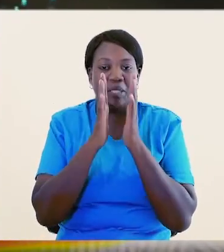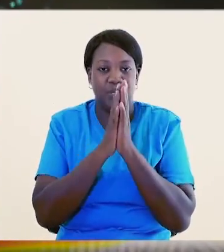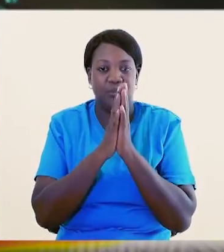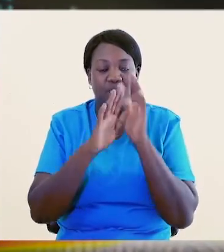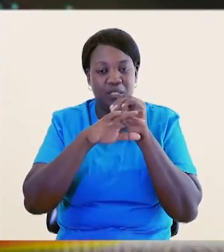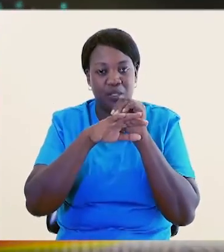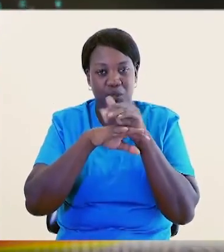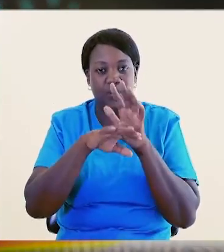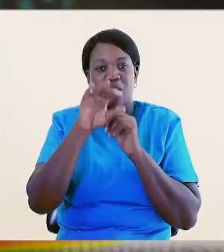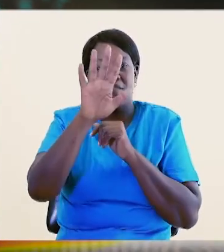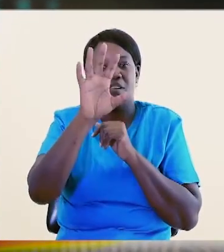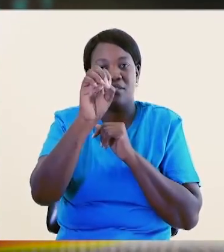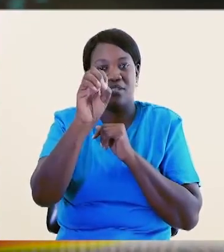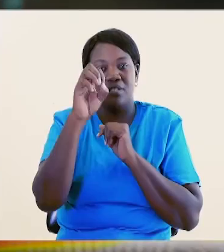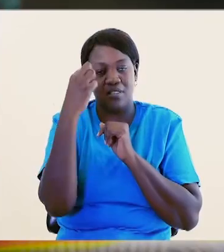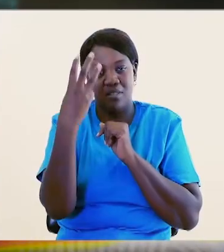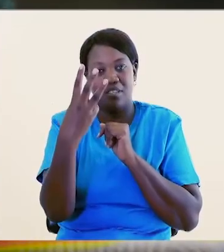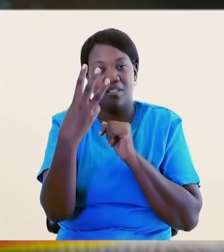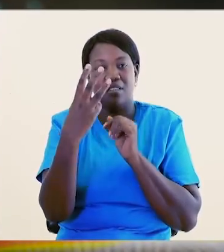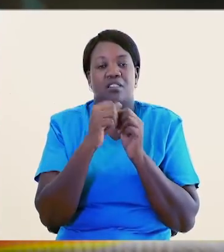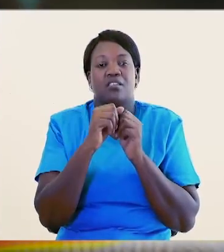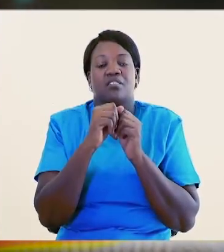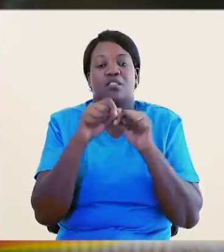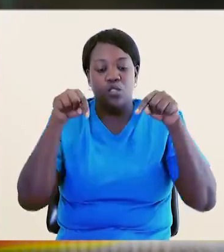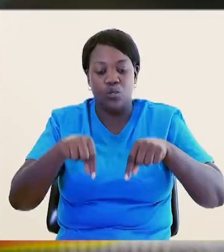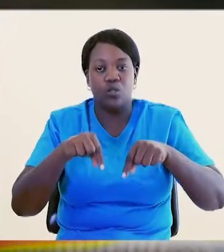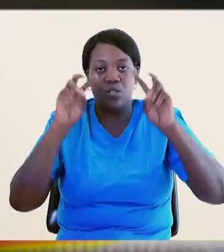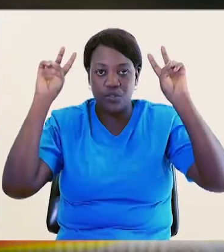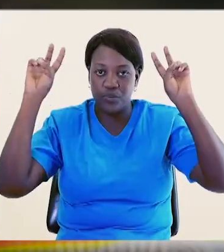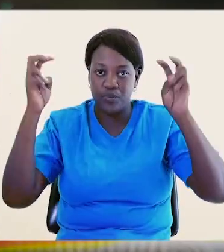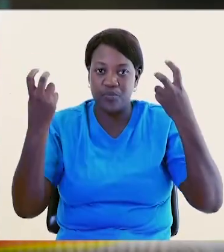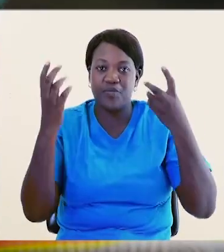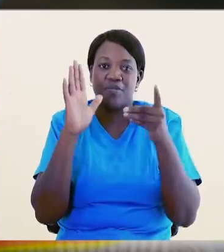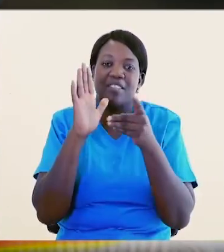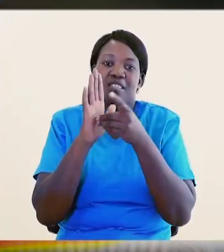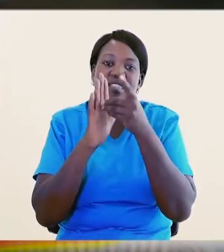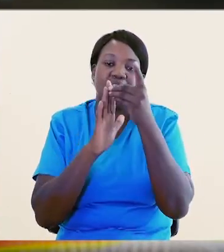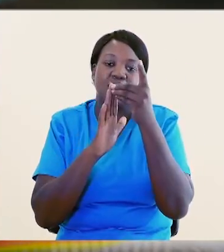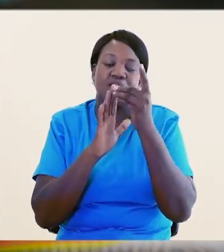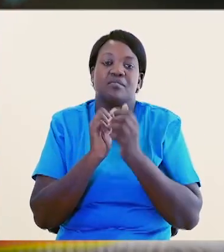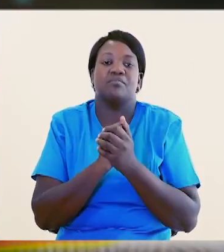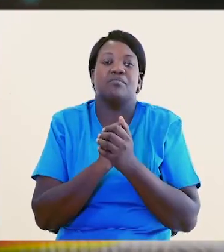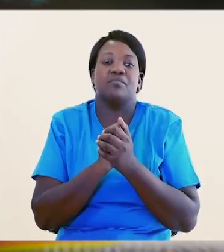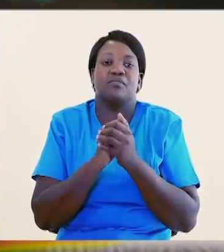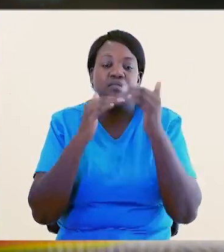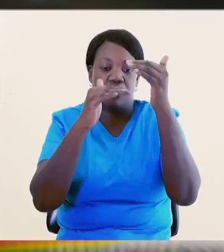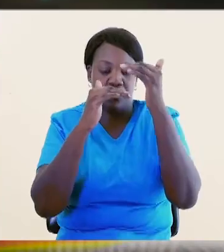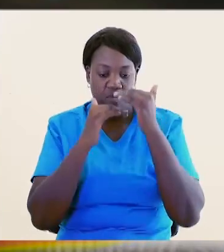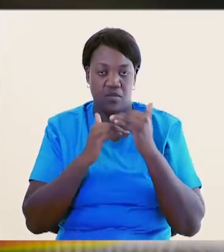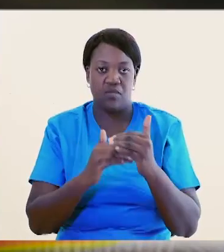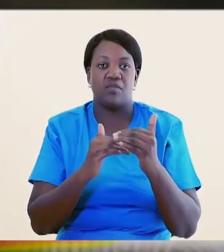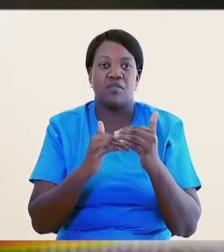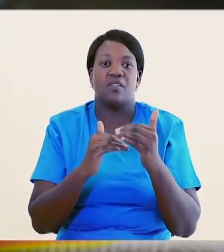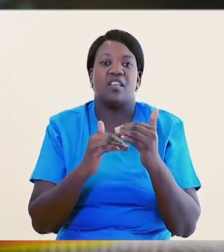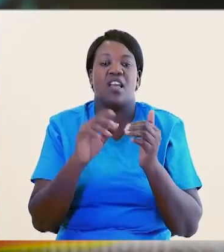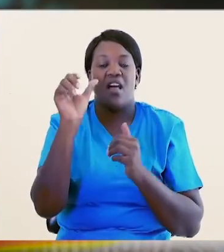SMS us at 5003 and mention the keyword for this lesson, which is development. Then leave a space and